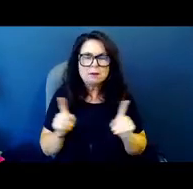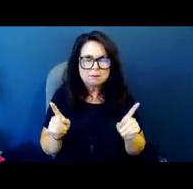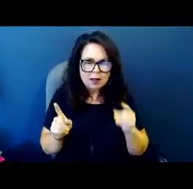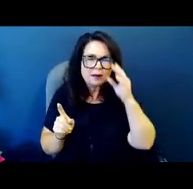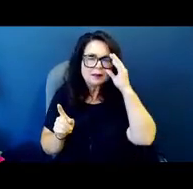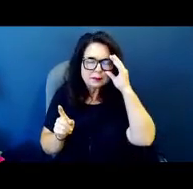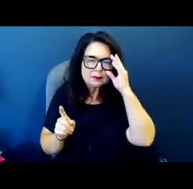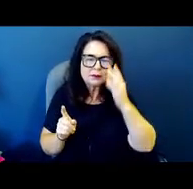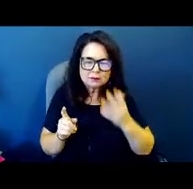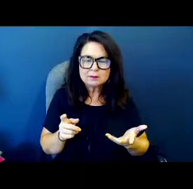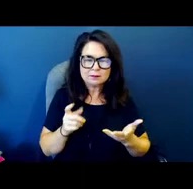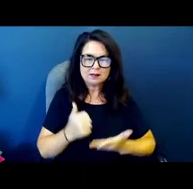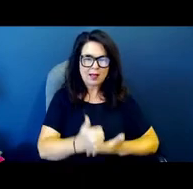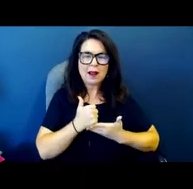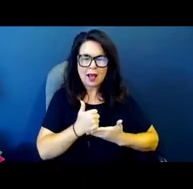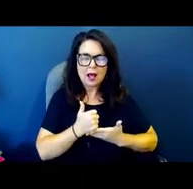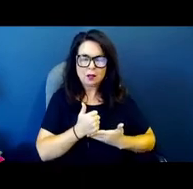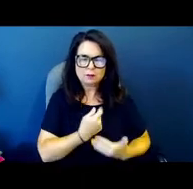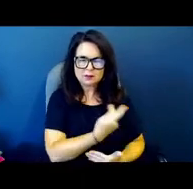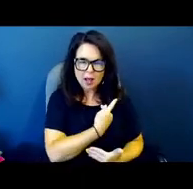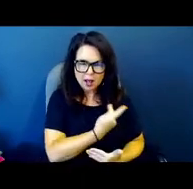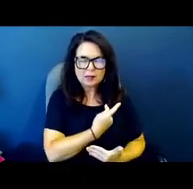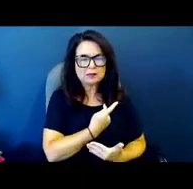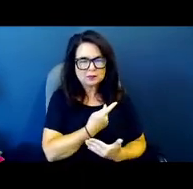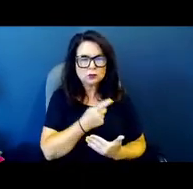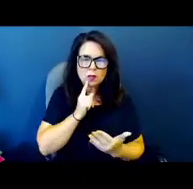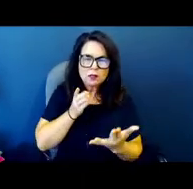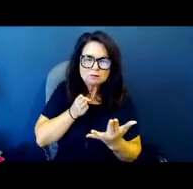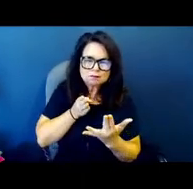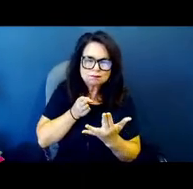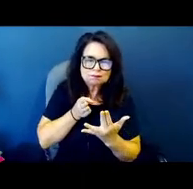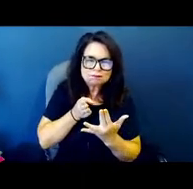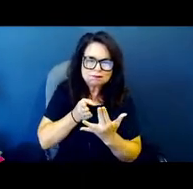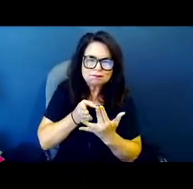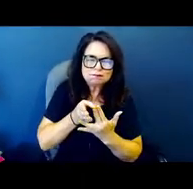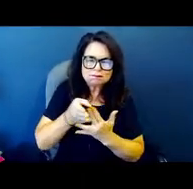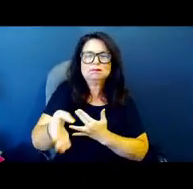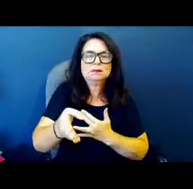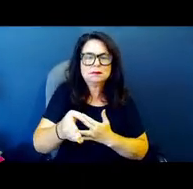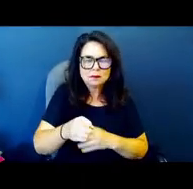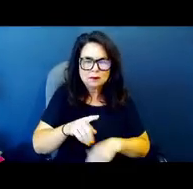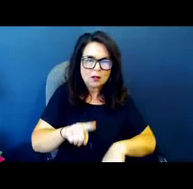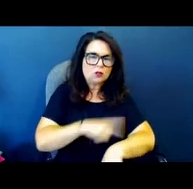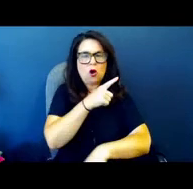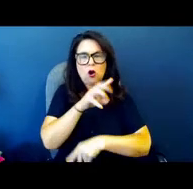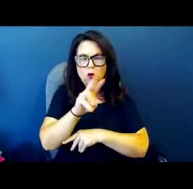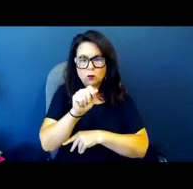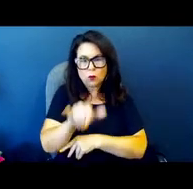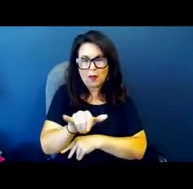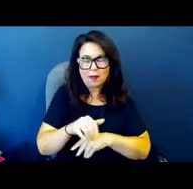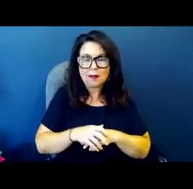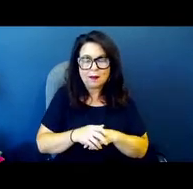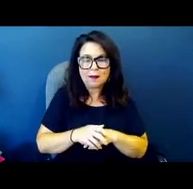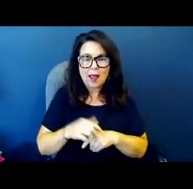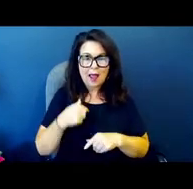it's helped us come a long way in the last 30 years, since I was 6 years old when it was